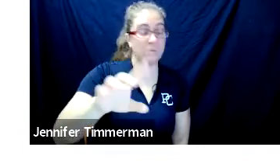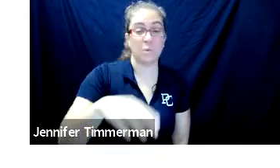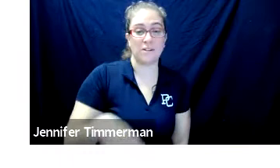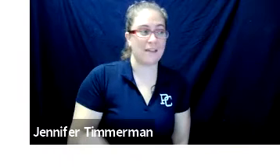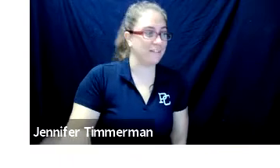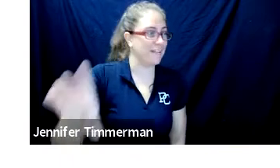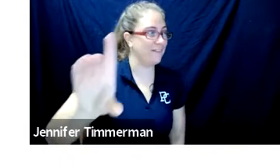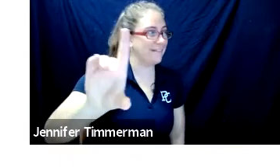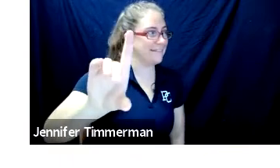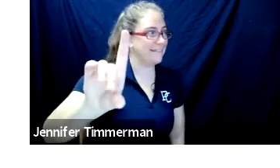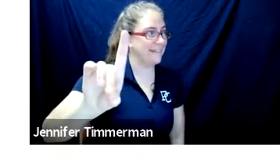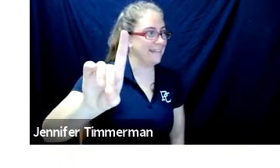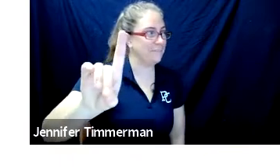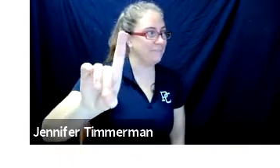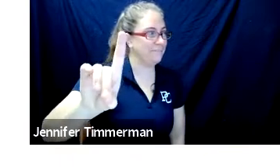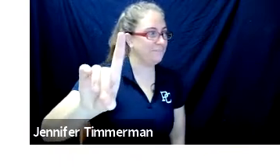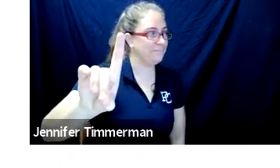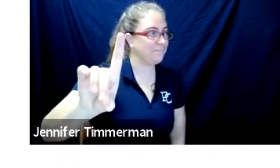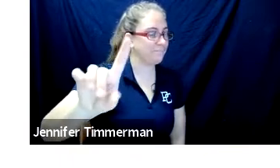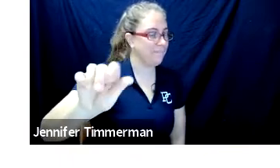Awesome. And one more time for David. D